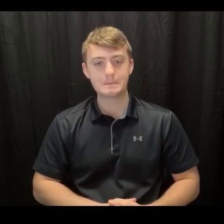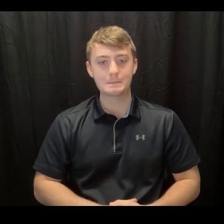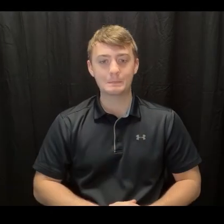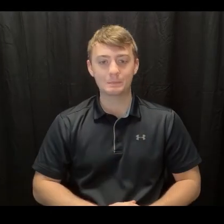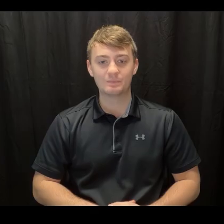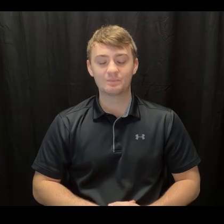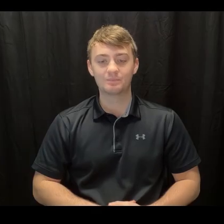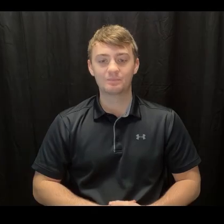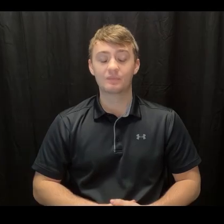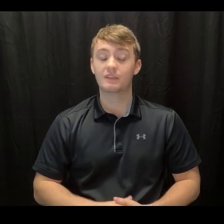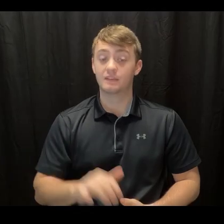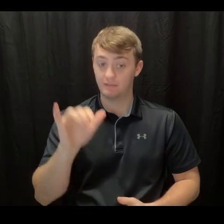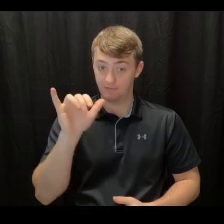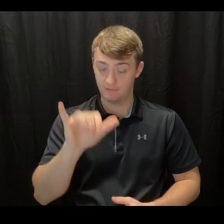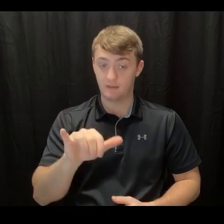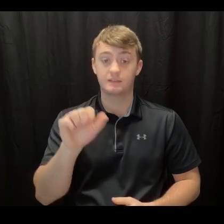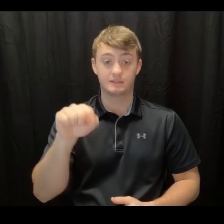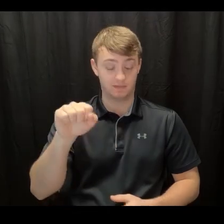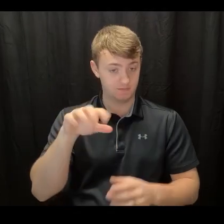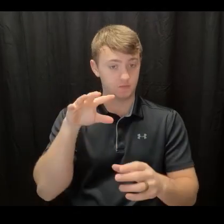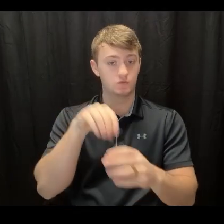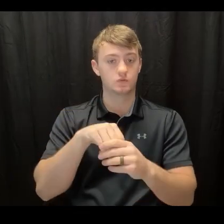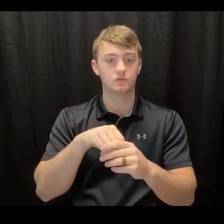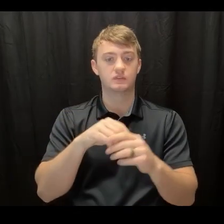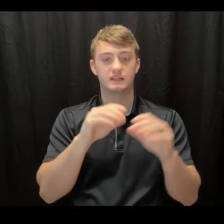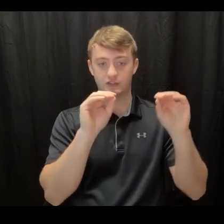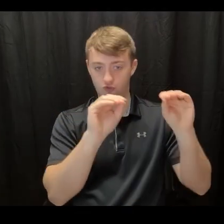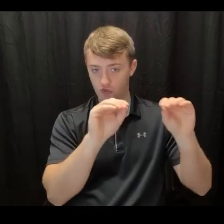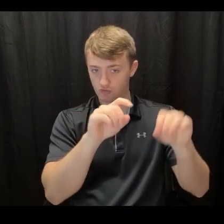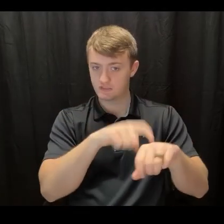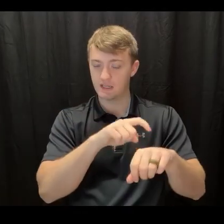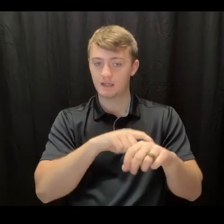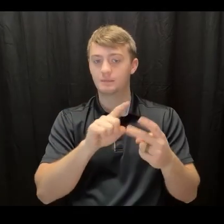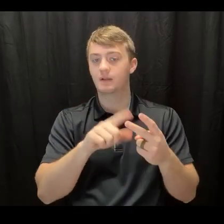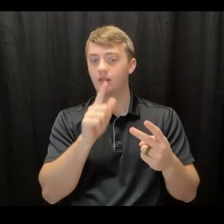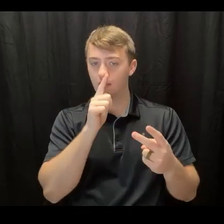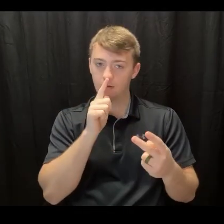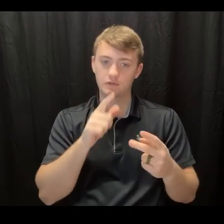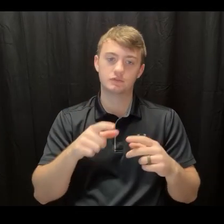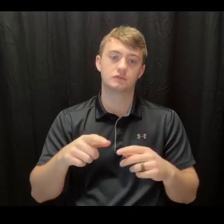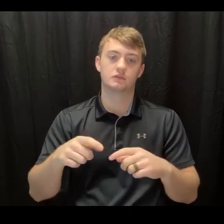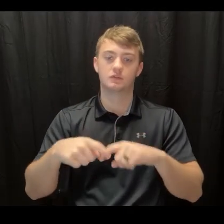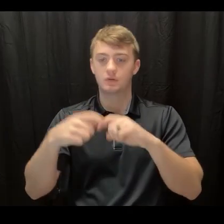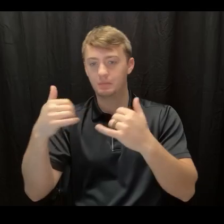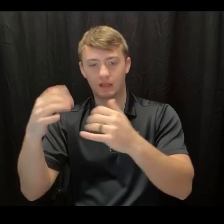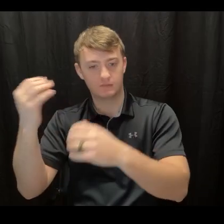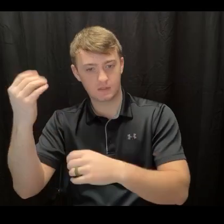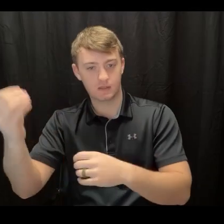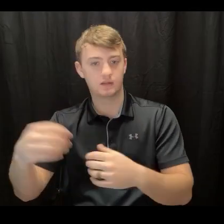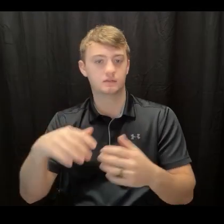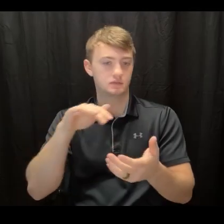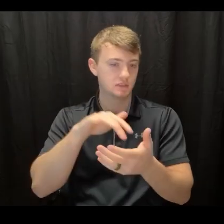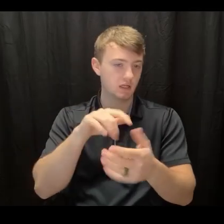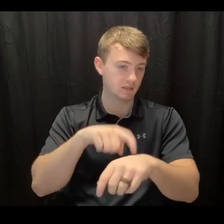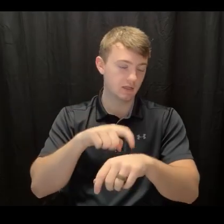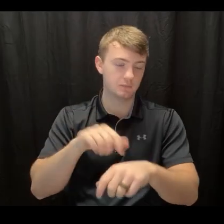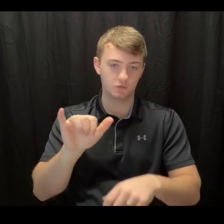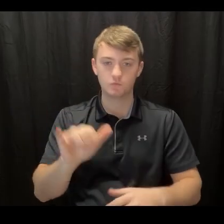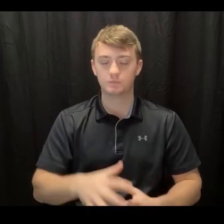school. And this does include instructional time, but it also includes lunch, recess, and study